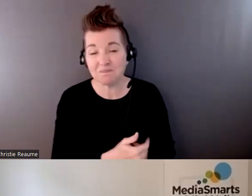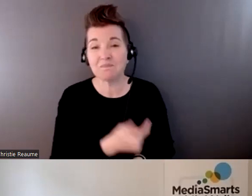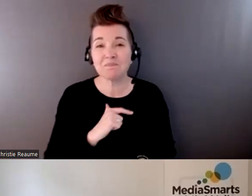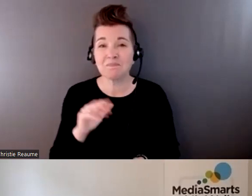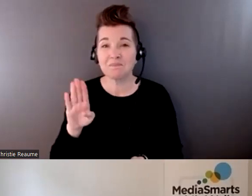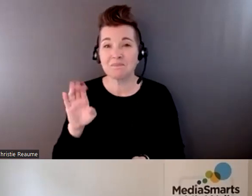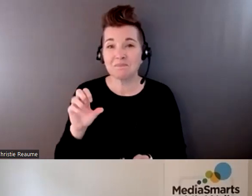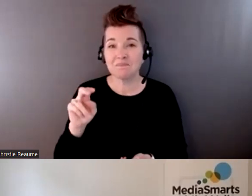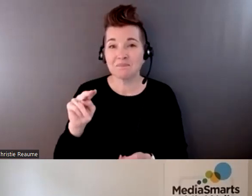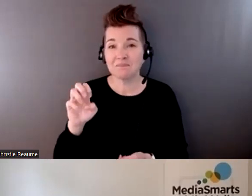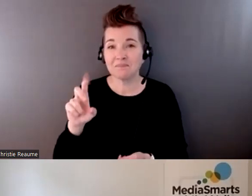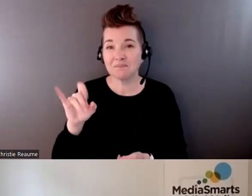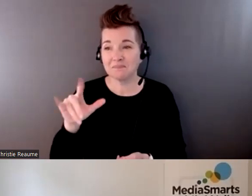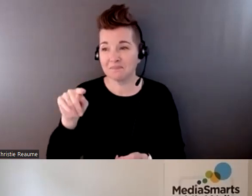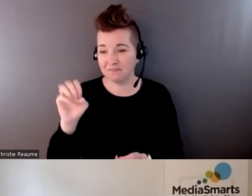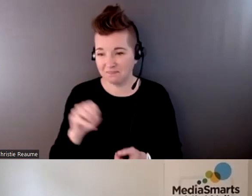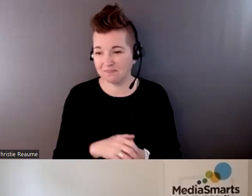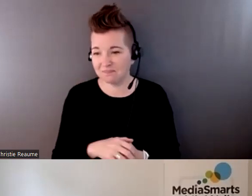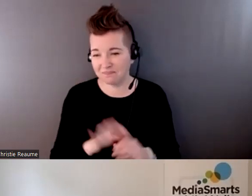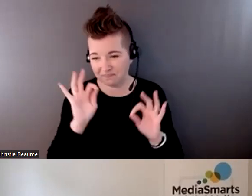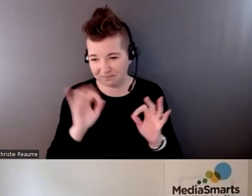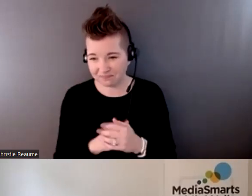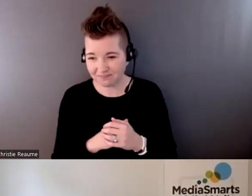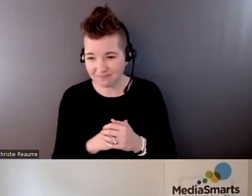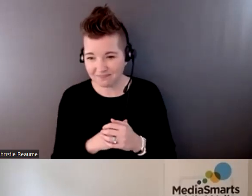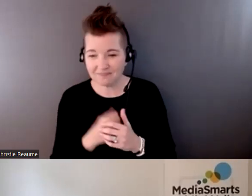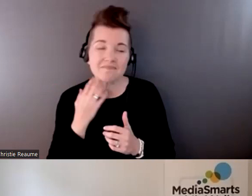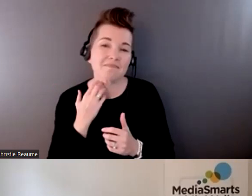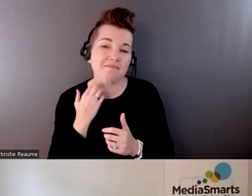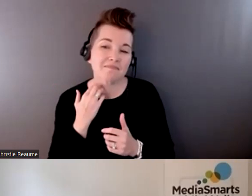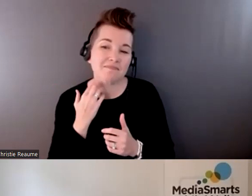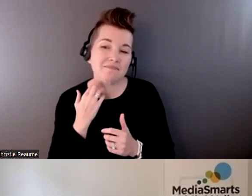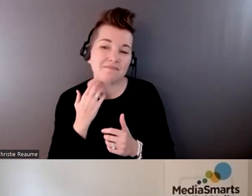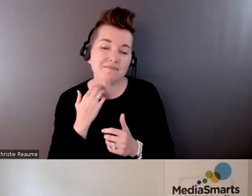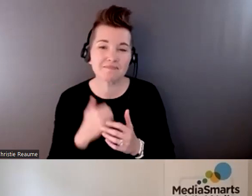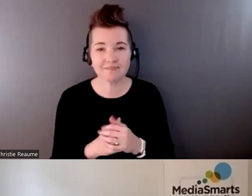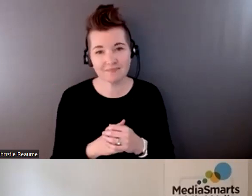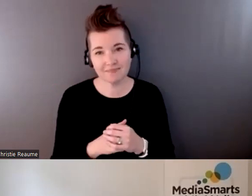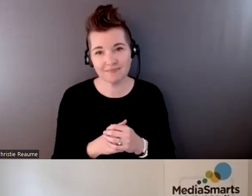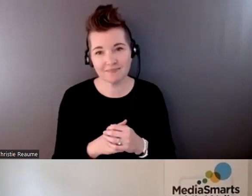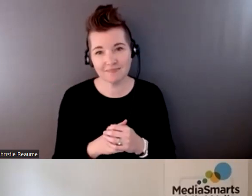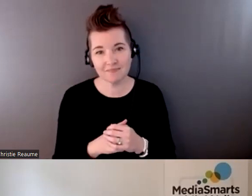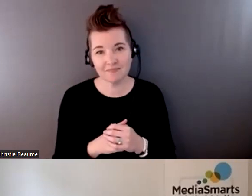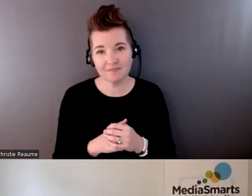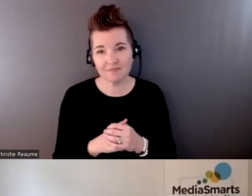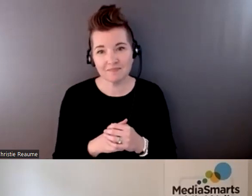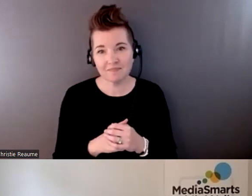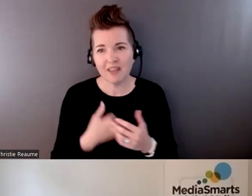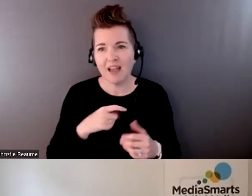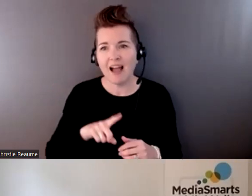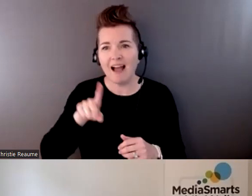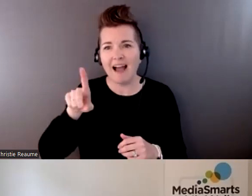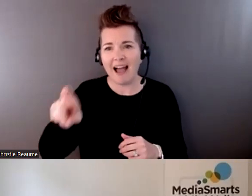guess I can turn the next question to Deborah um do you have you encountered that question of the matter of access